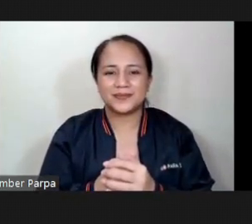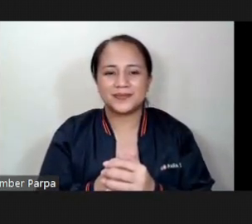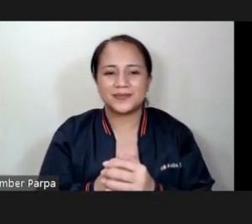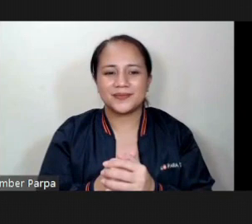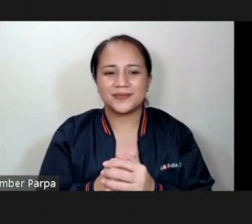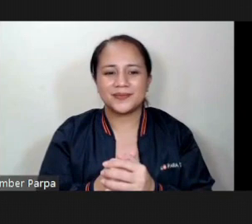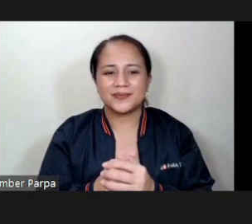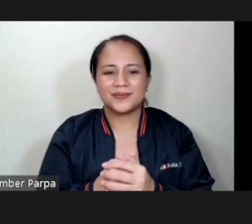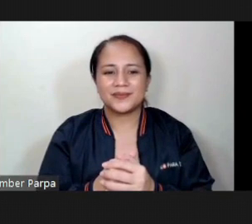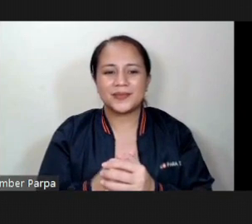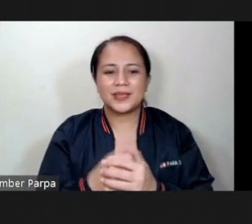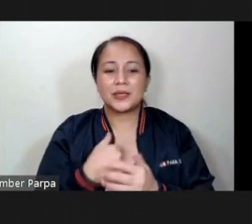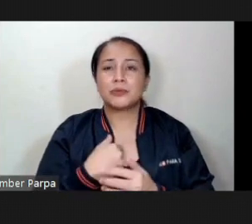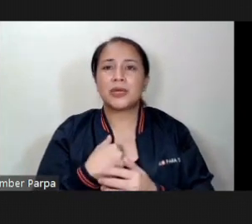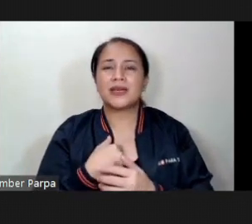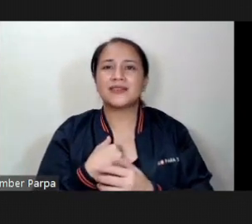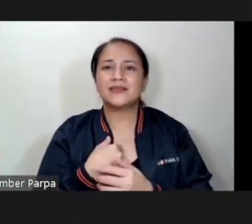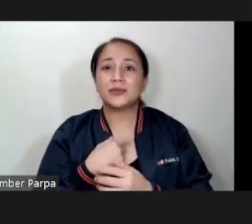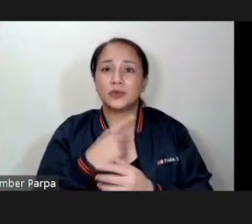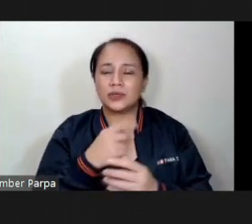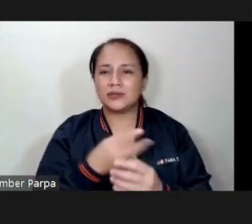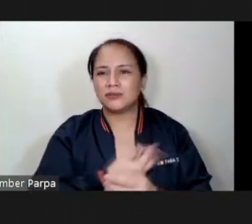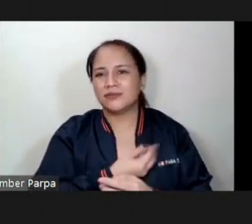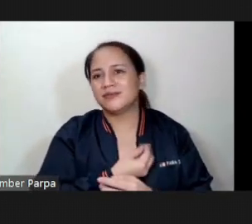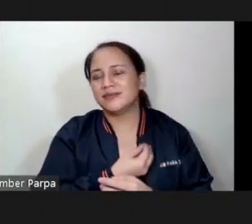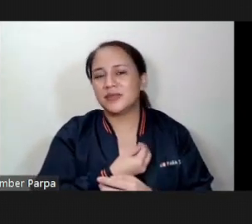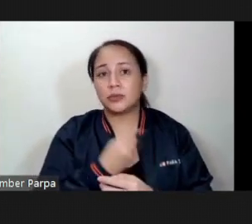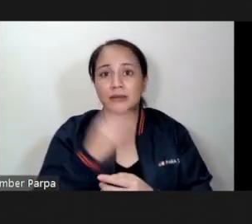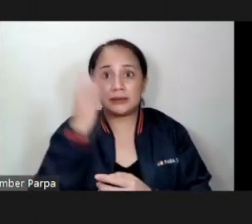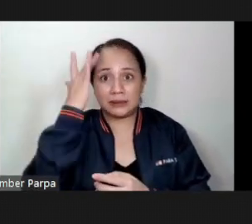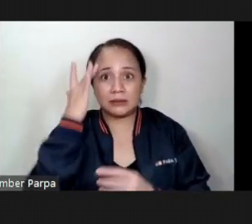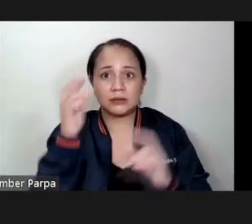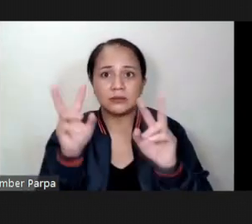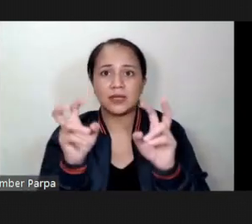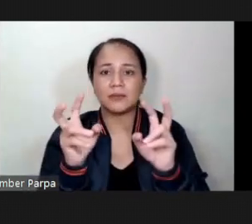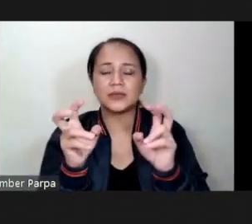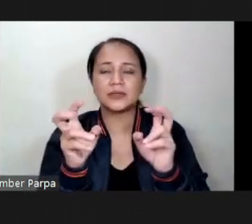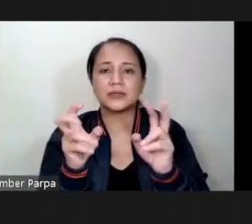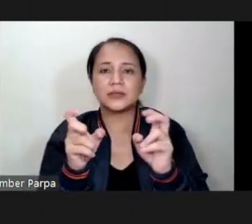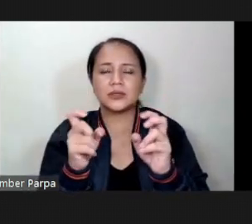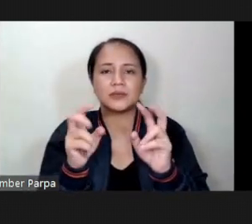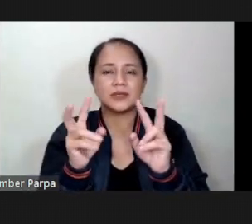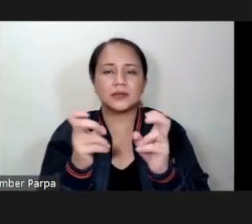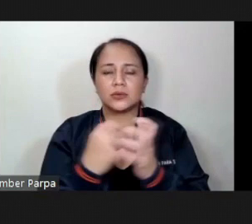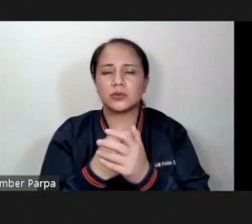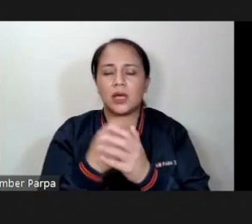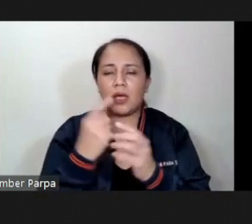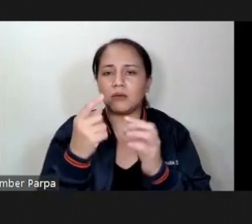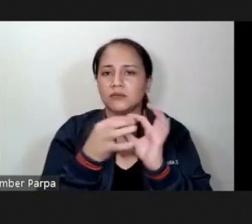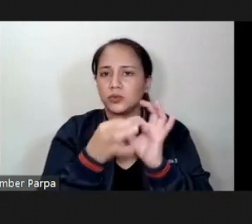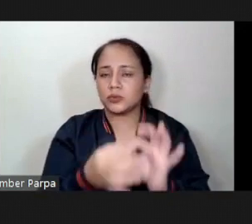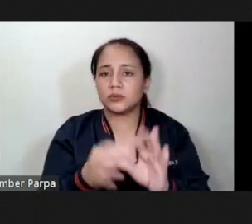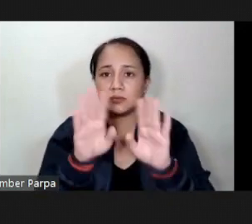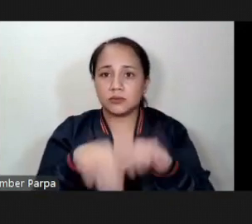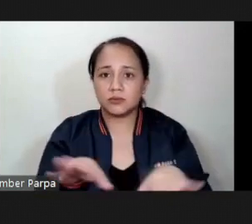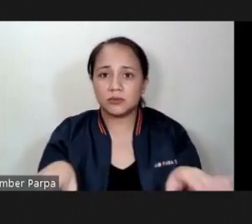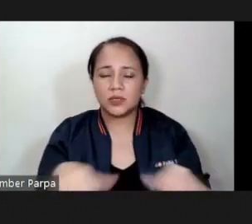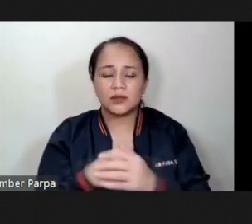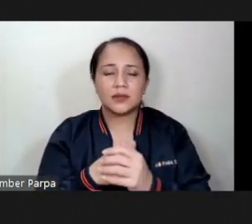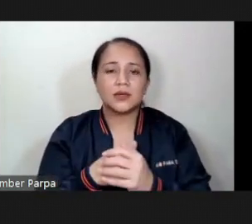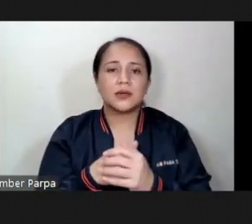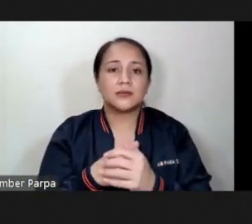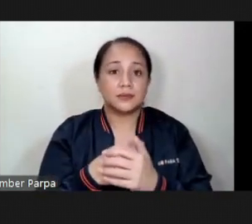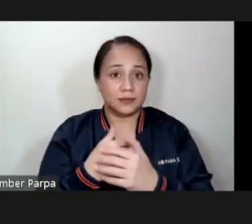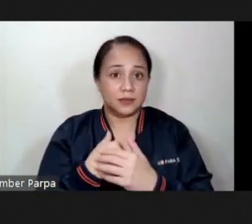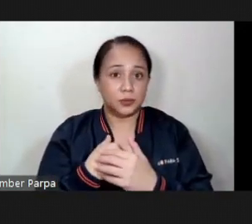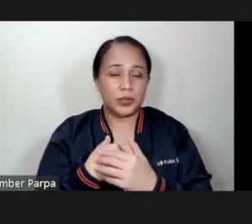It was kind of scary since sensitive topic nga yung mga issues concerning children. That is why as